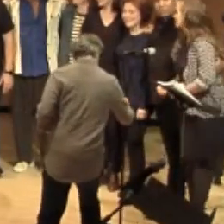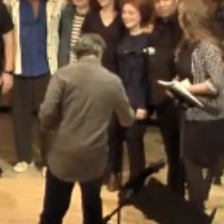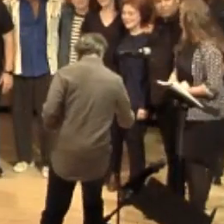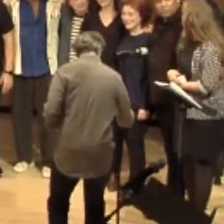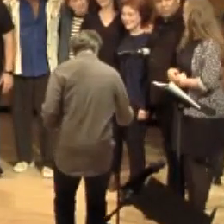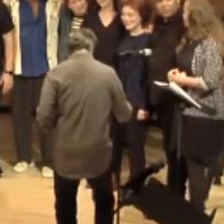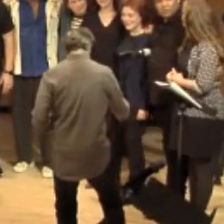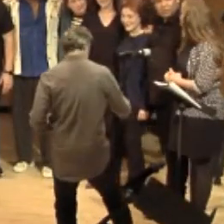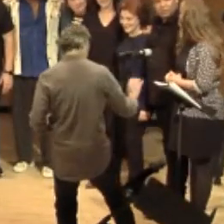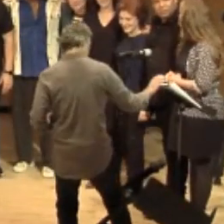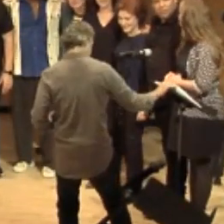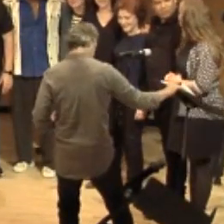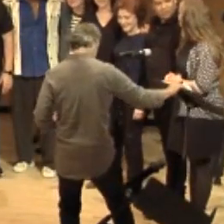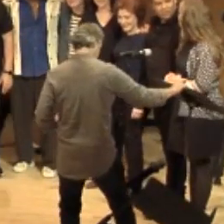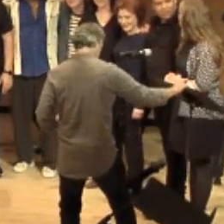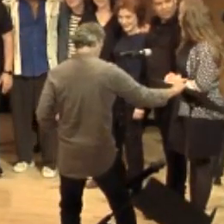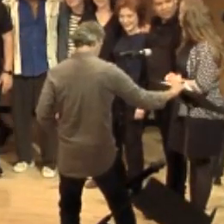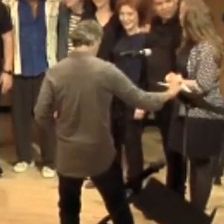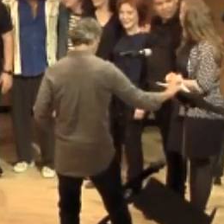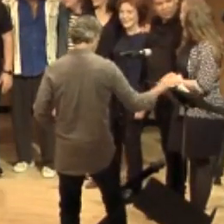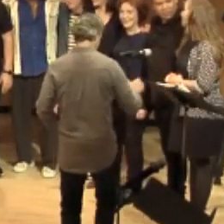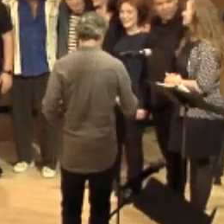go where's